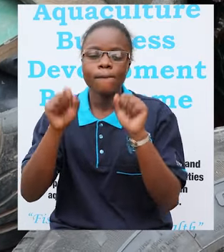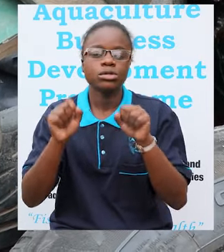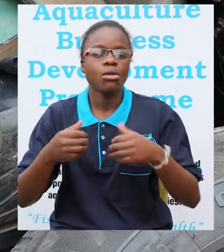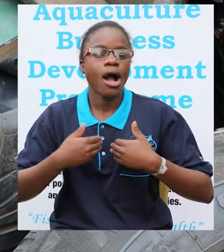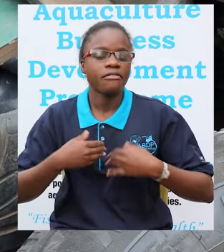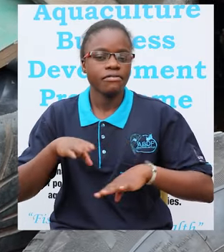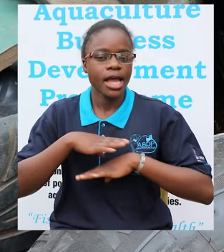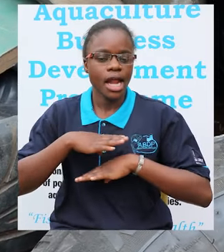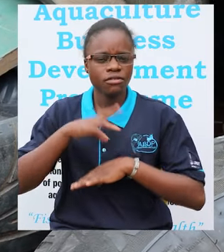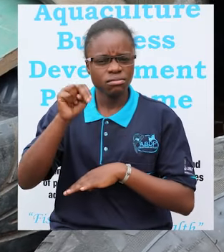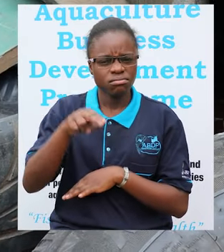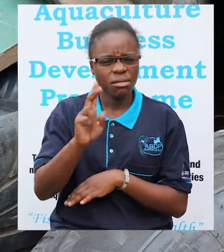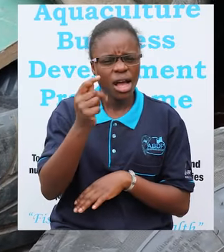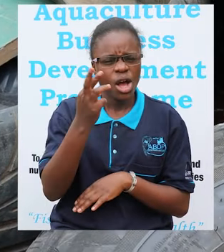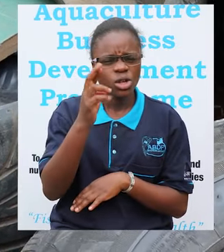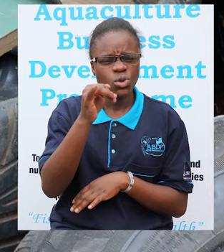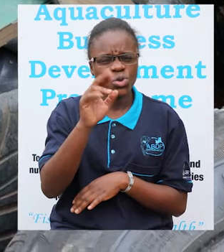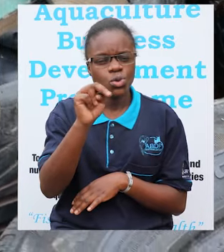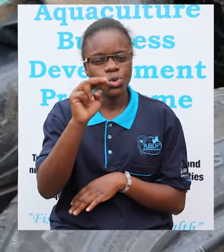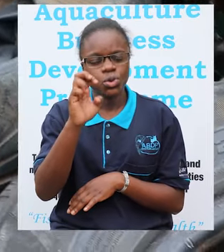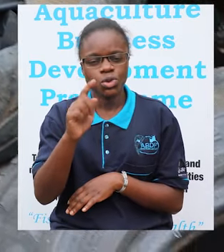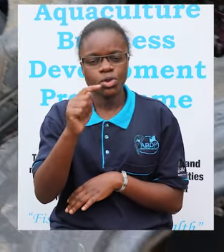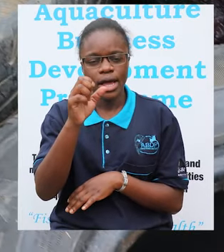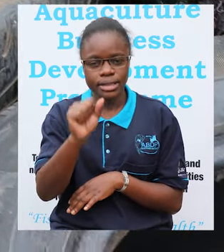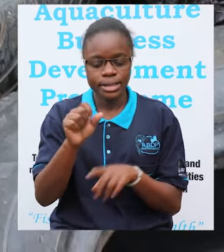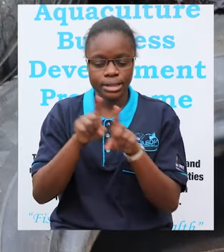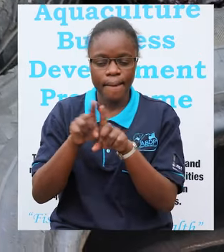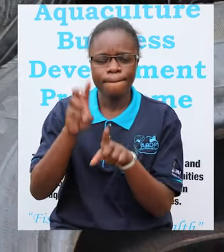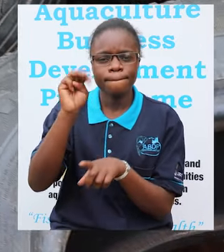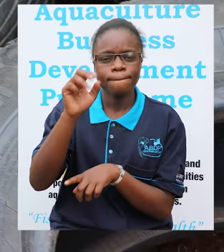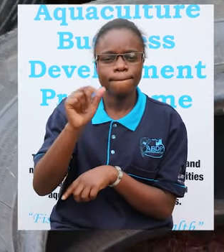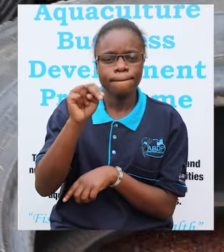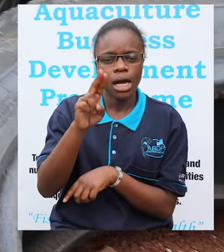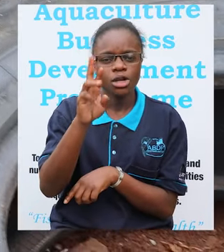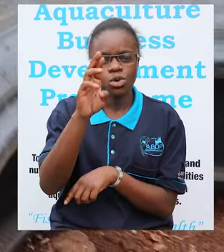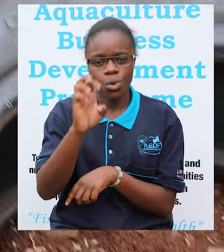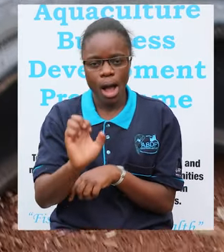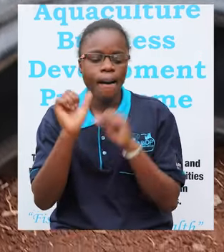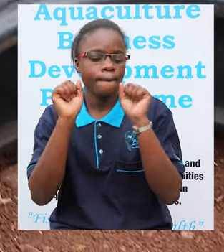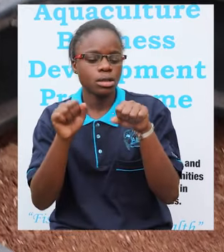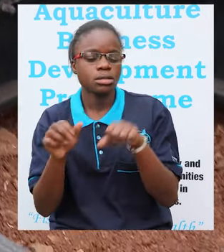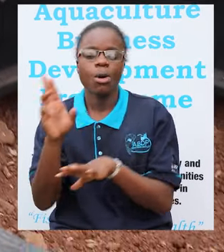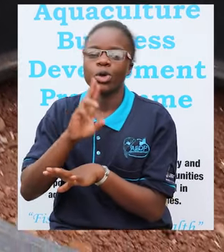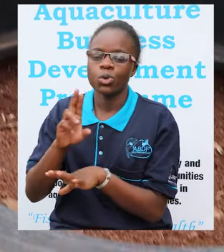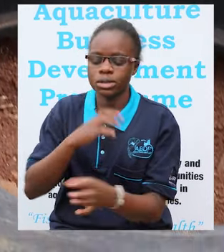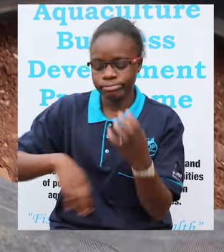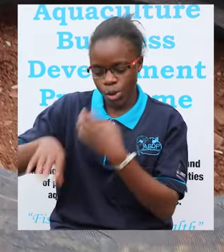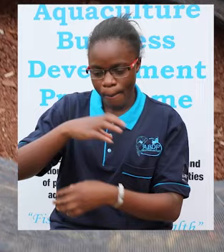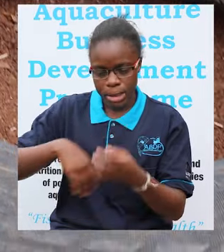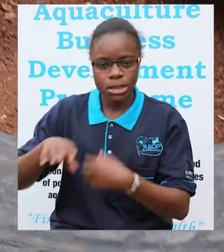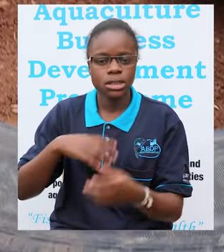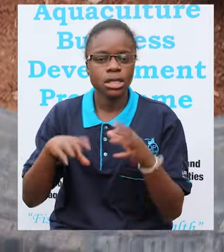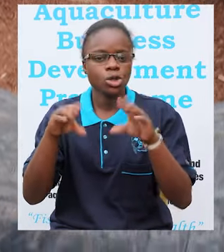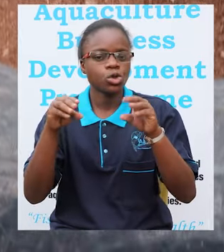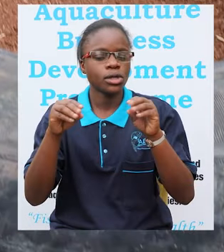nutrients and you can have your crops growing for a very long time. You can grow a variety of vegetables, be it local